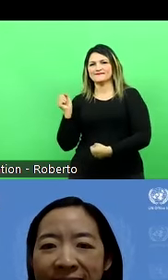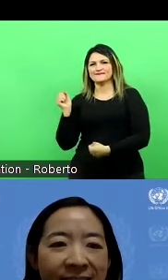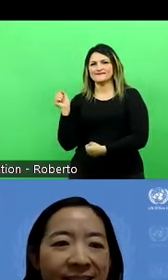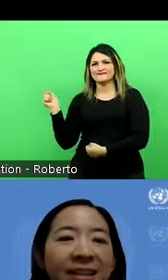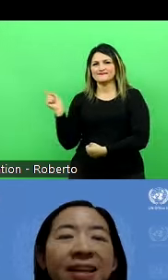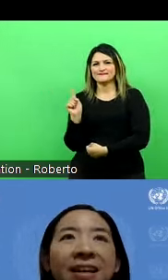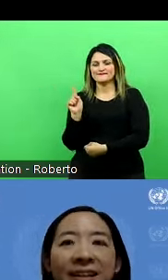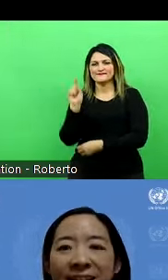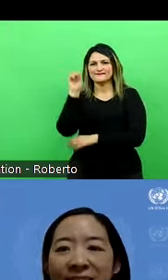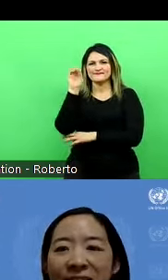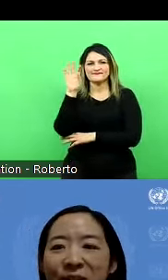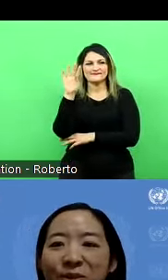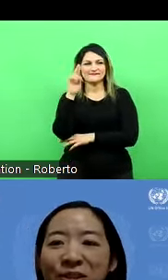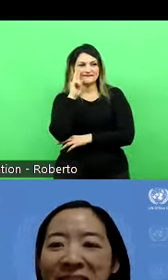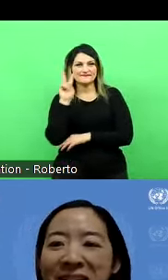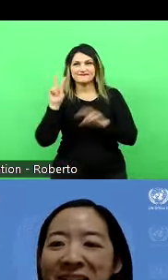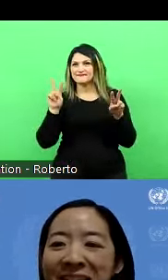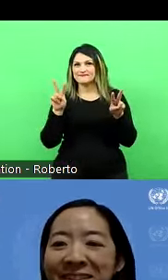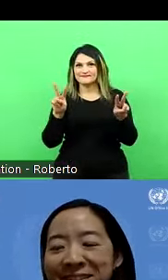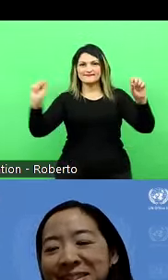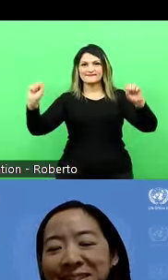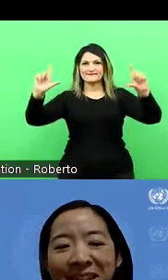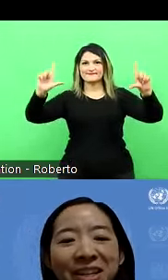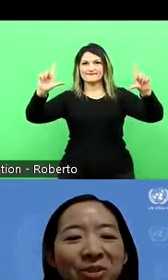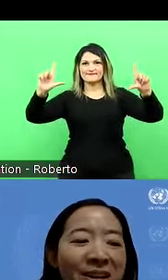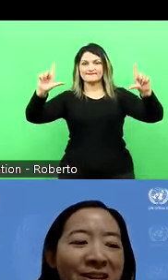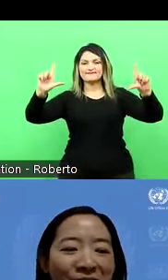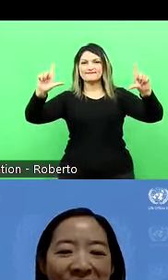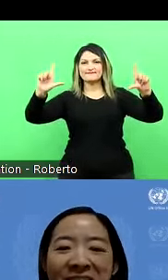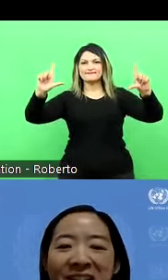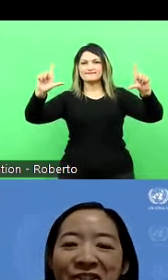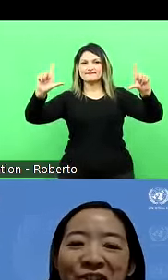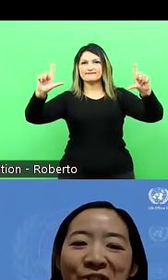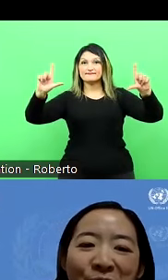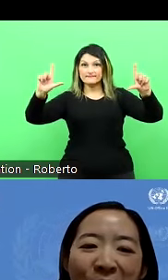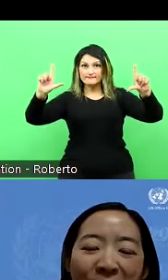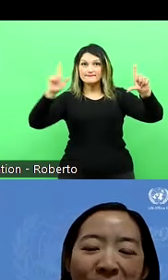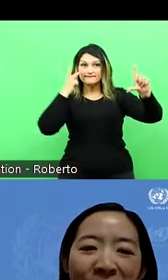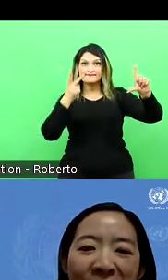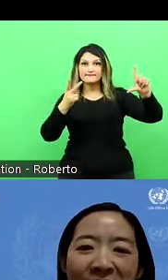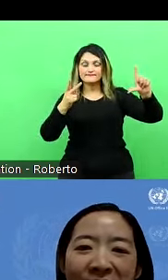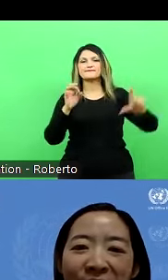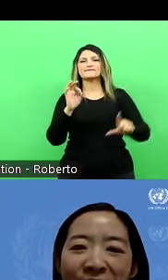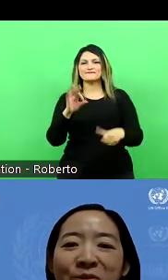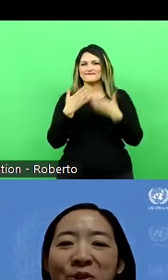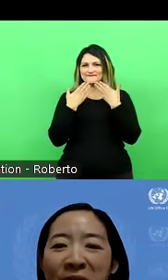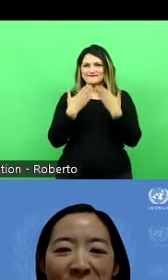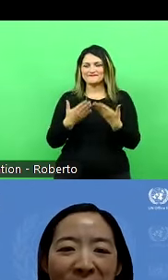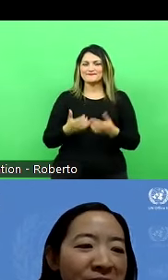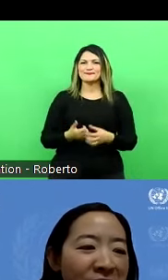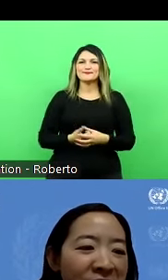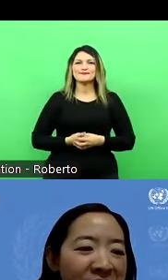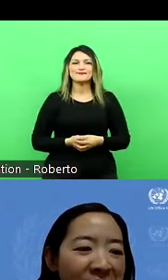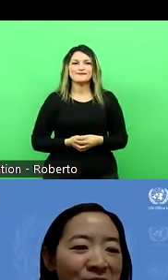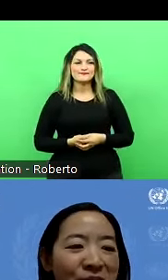well. Yes. We can. So just in thank you. So just in connection to the now knowing a bit